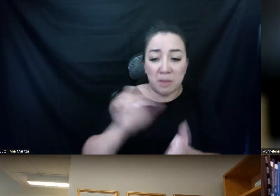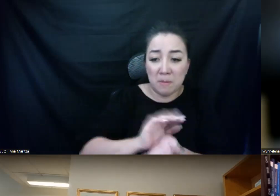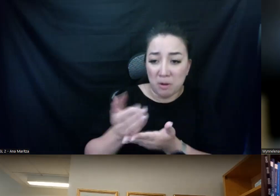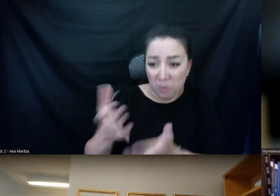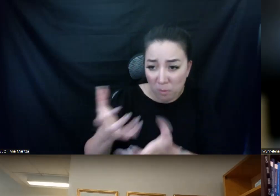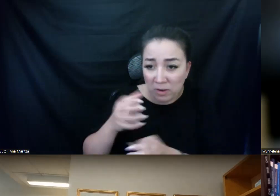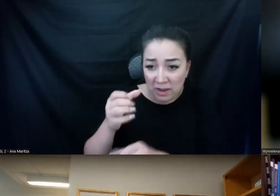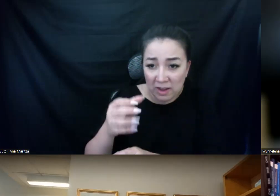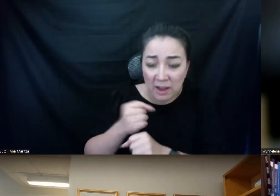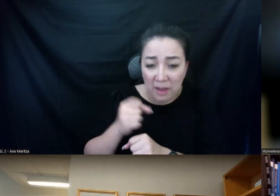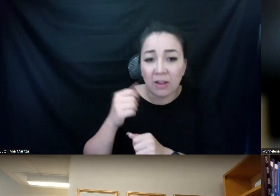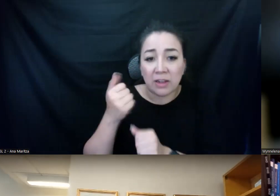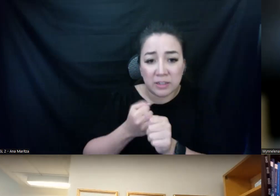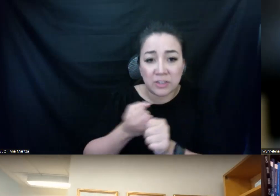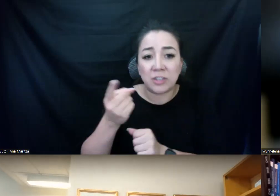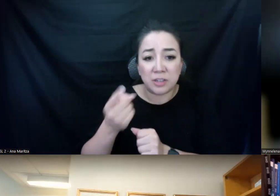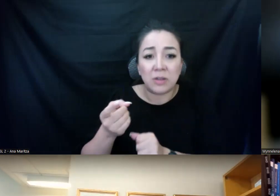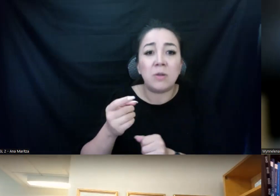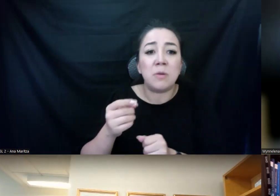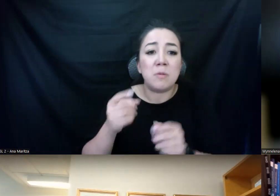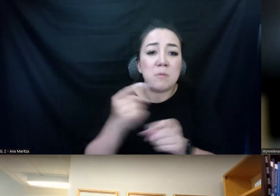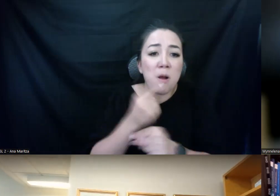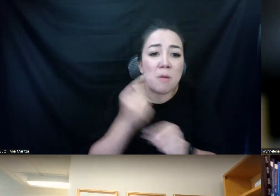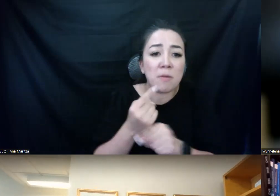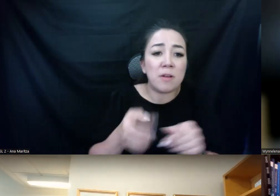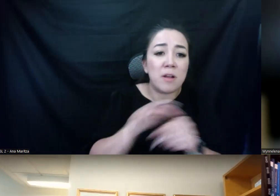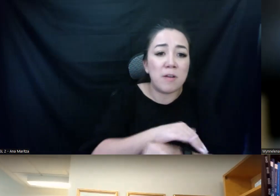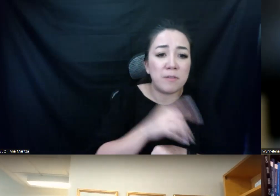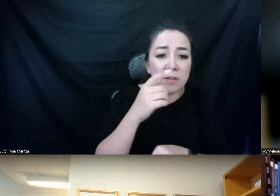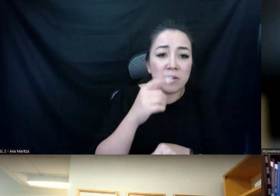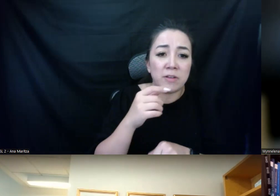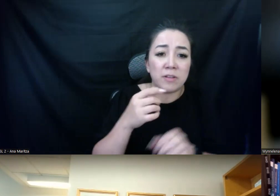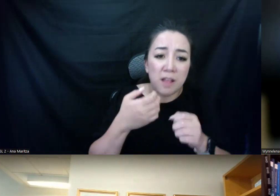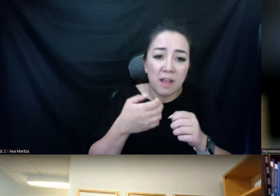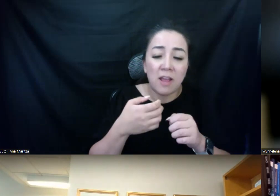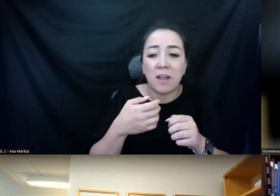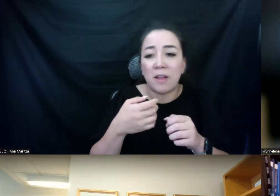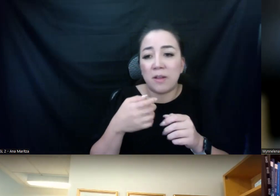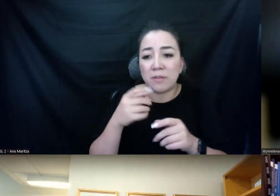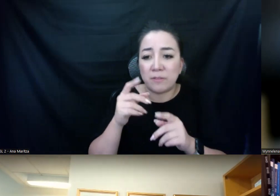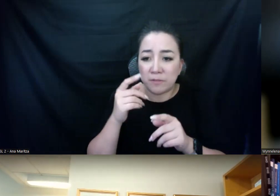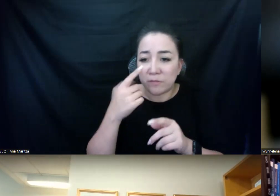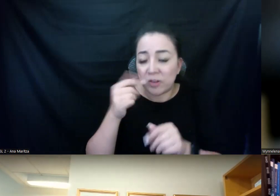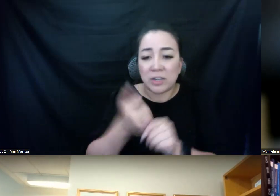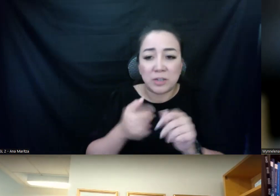per year properly covers the effort for all those people that you feel are the minimal effort to